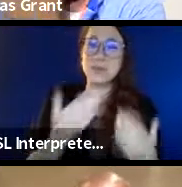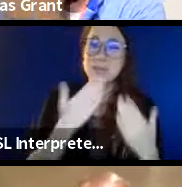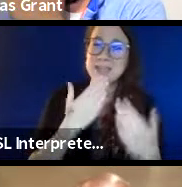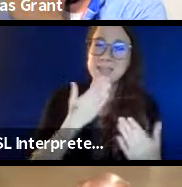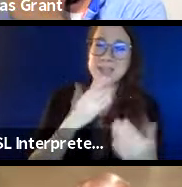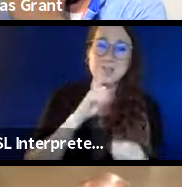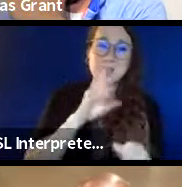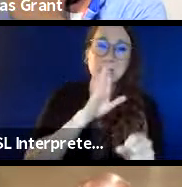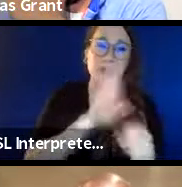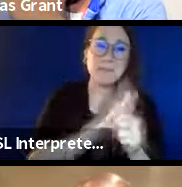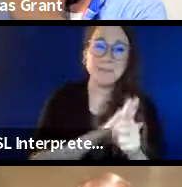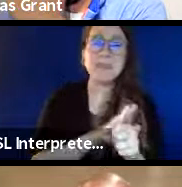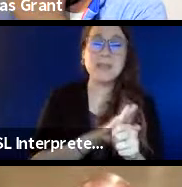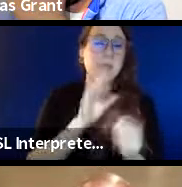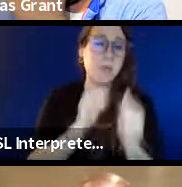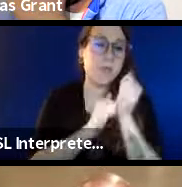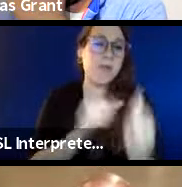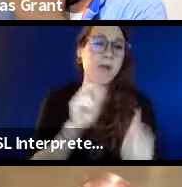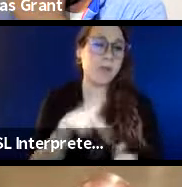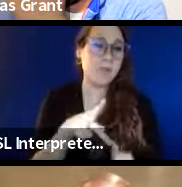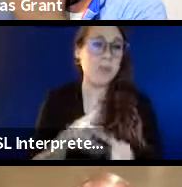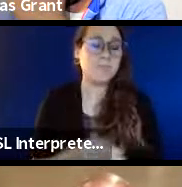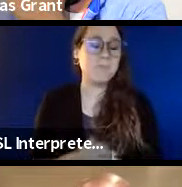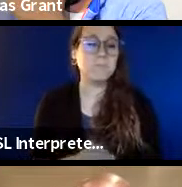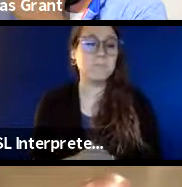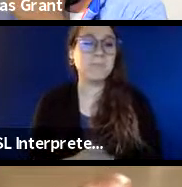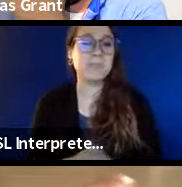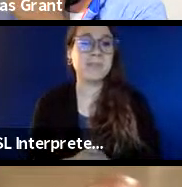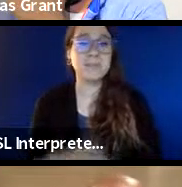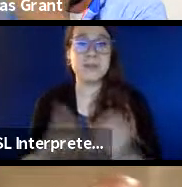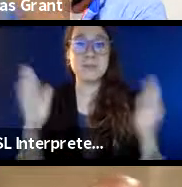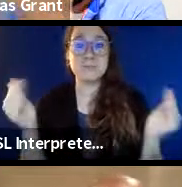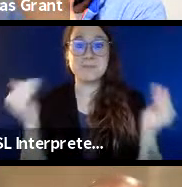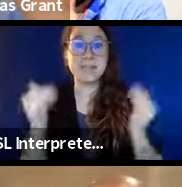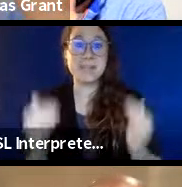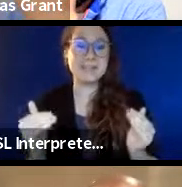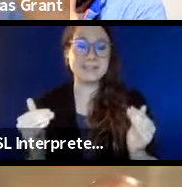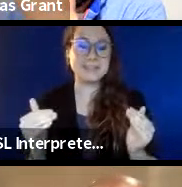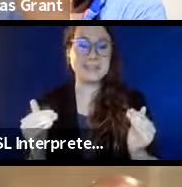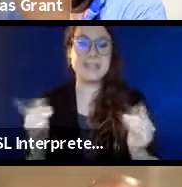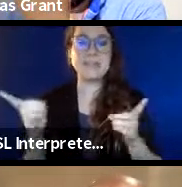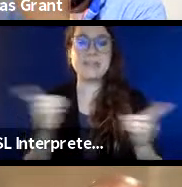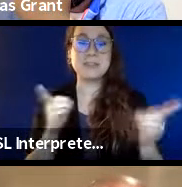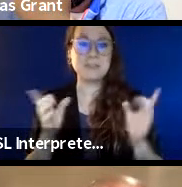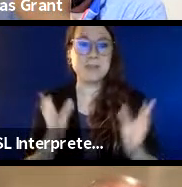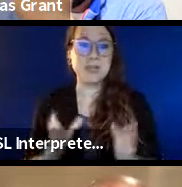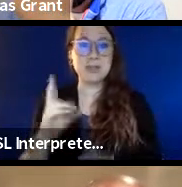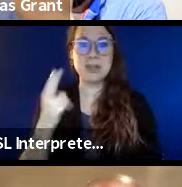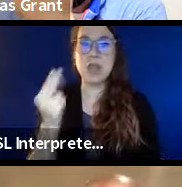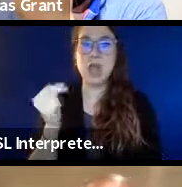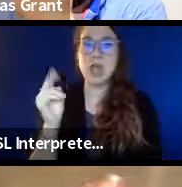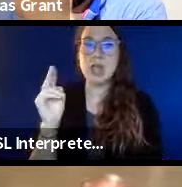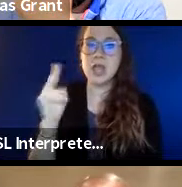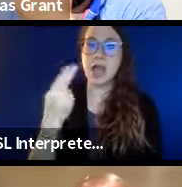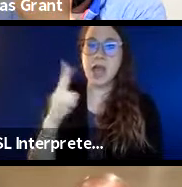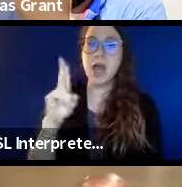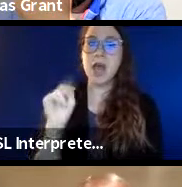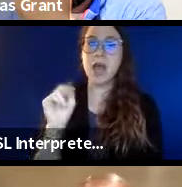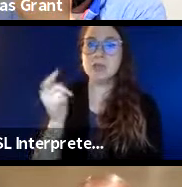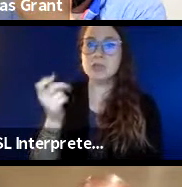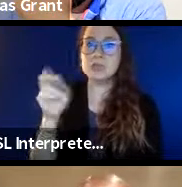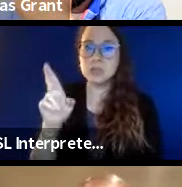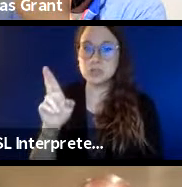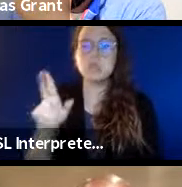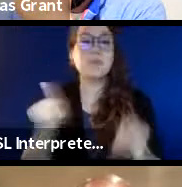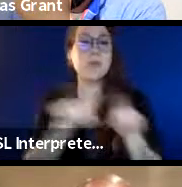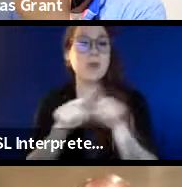commitment, and we will follow up. And then next on my hit list of directors, Director Hunter. We'd also